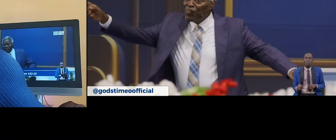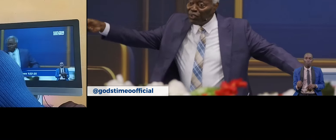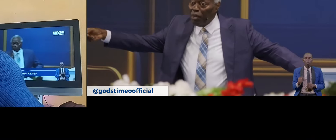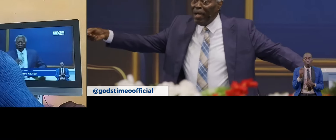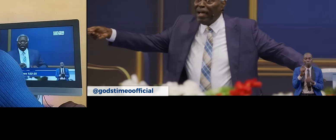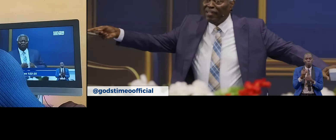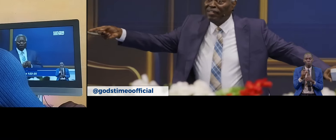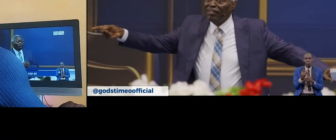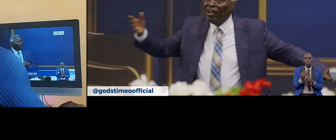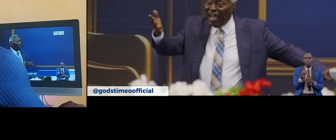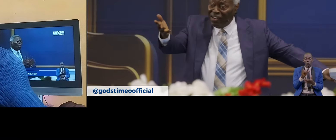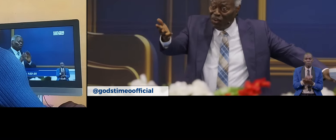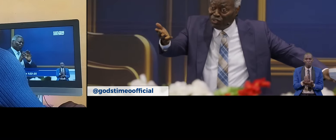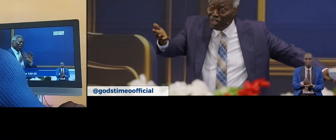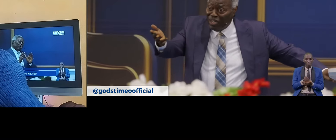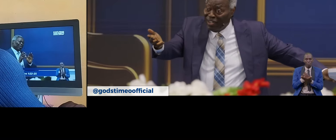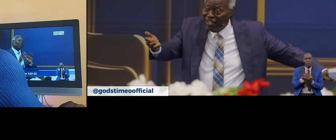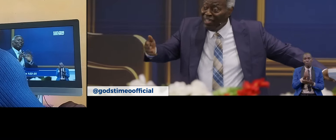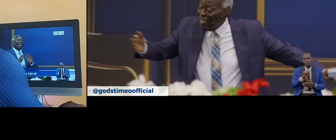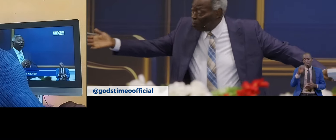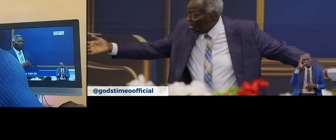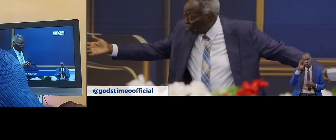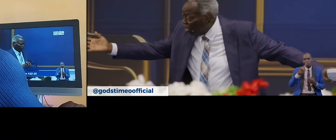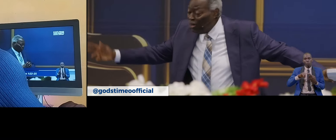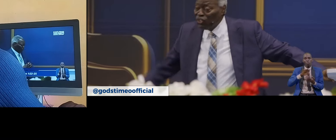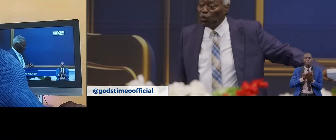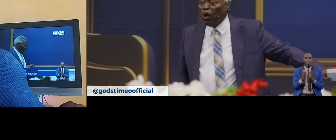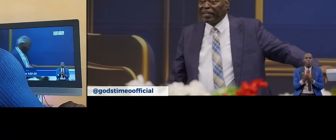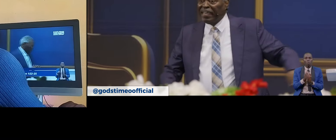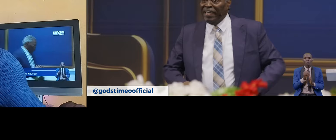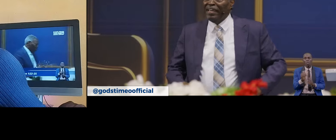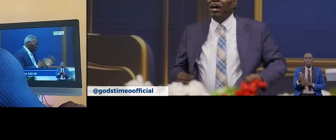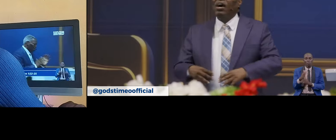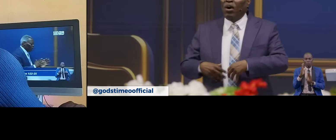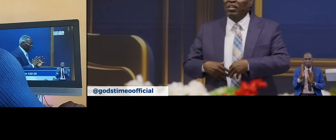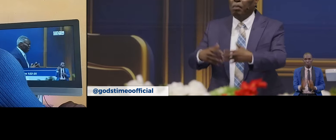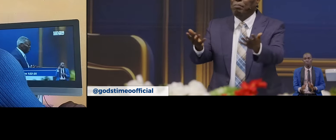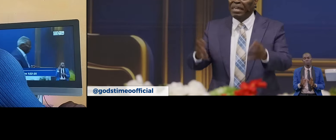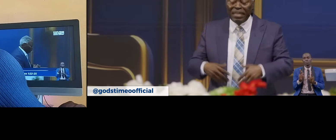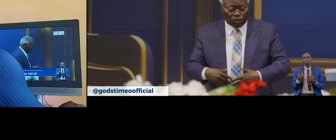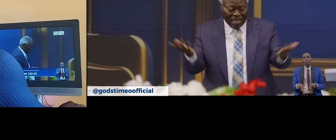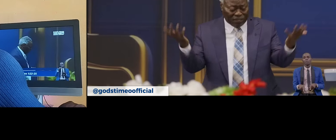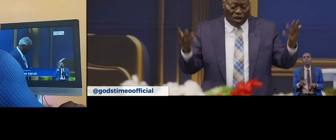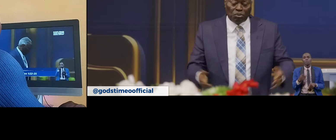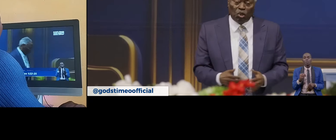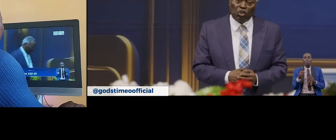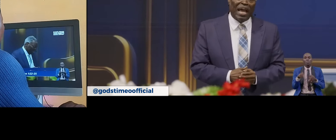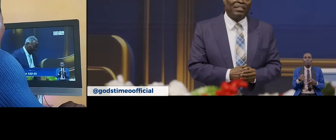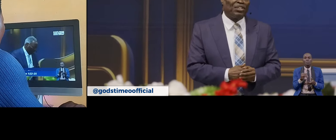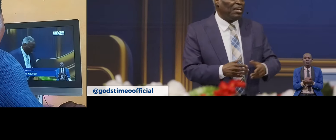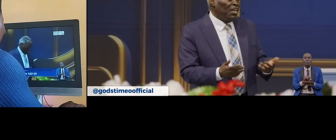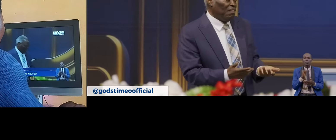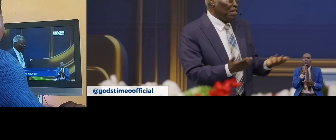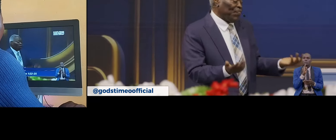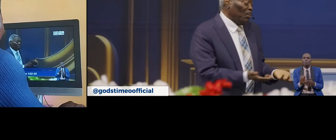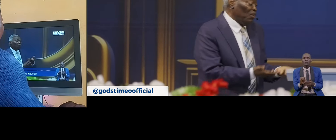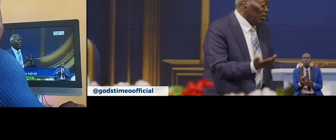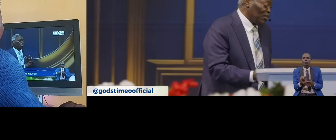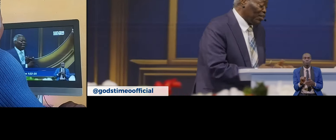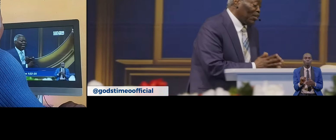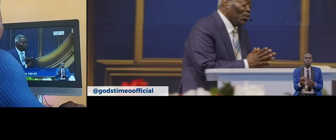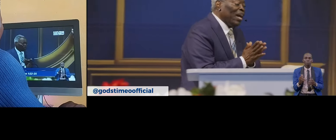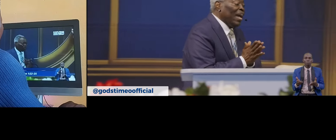a fisherman, a hunter, a person who is working on the meat that comes to society, if the